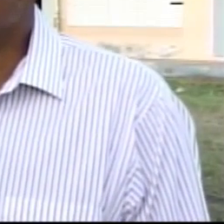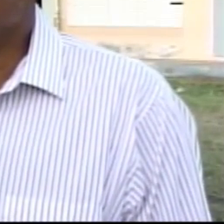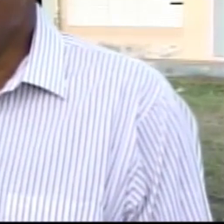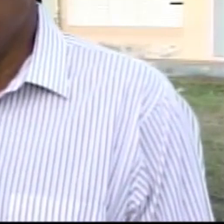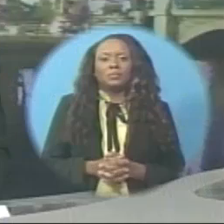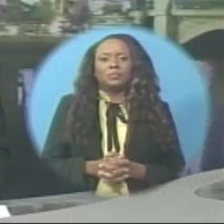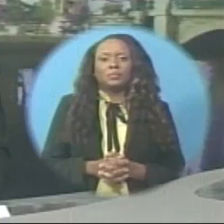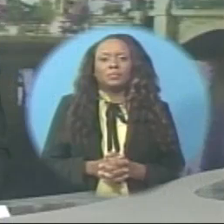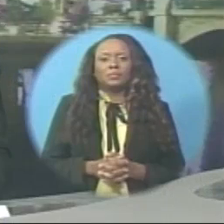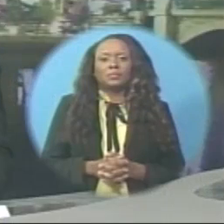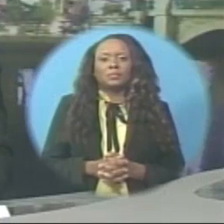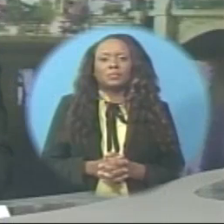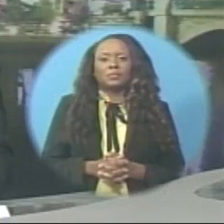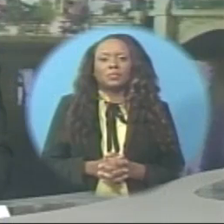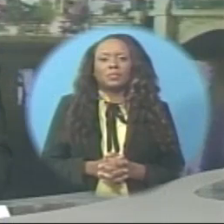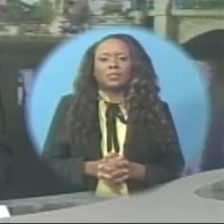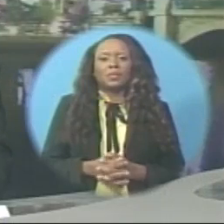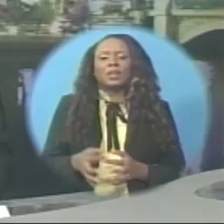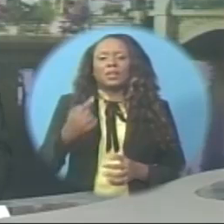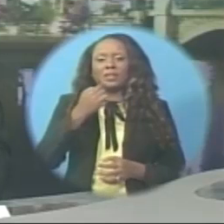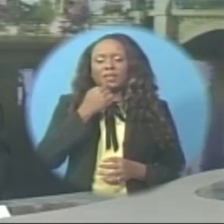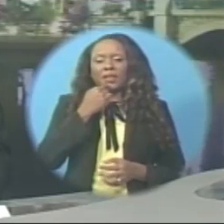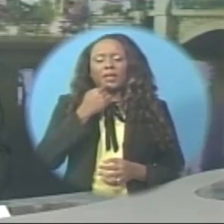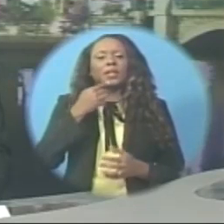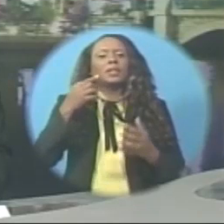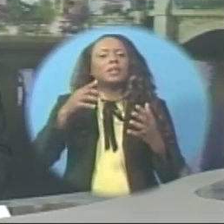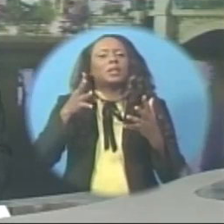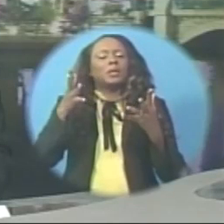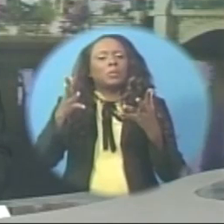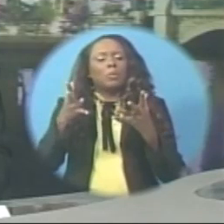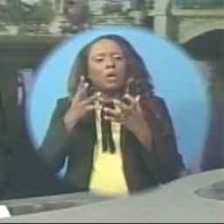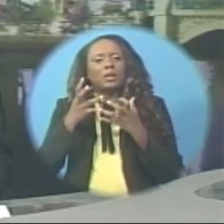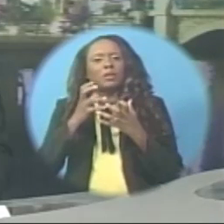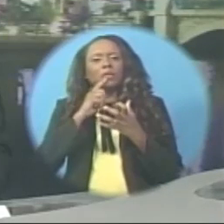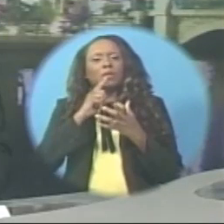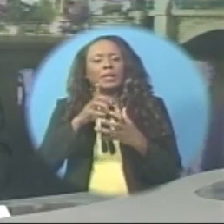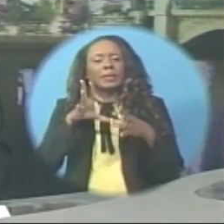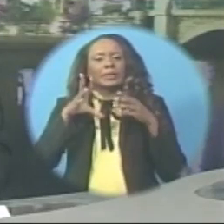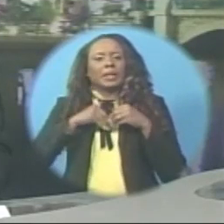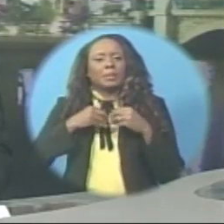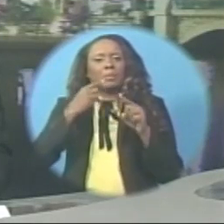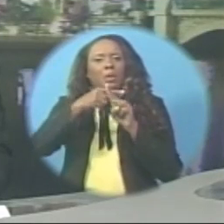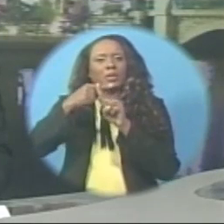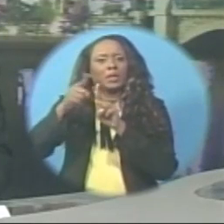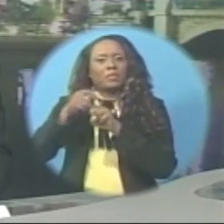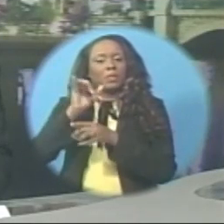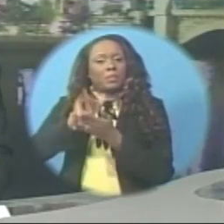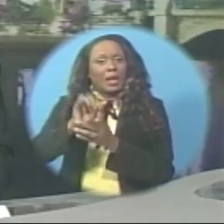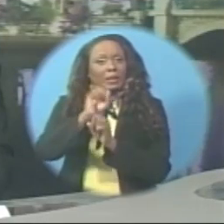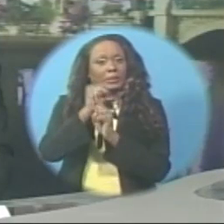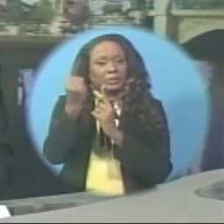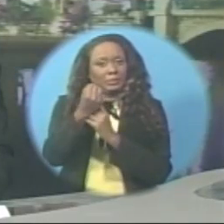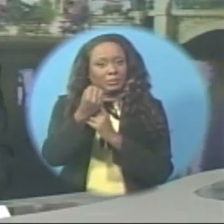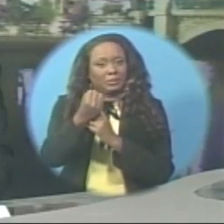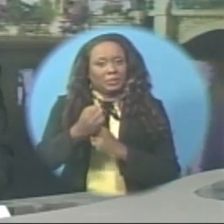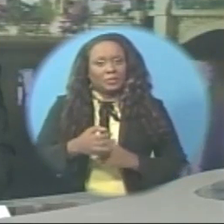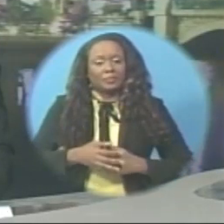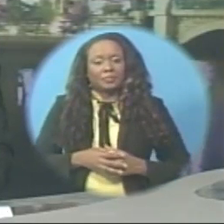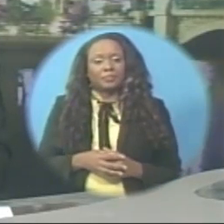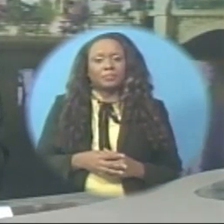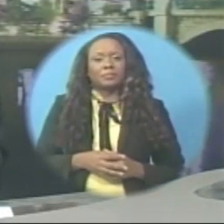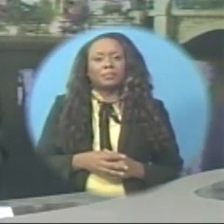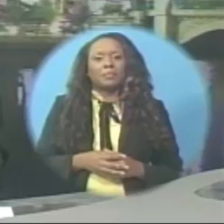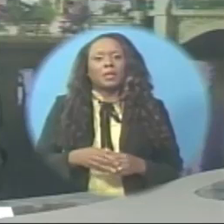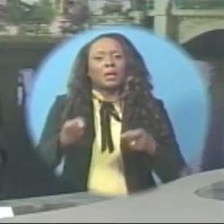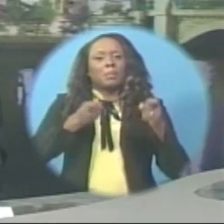Hospital. Mr. Boyce also suggested that some positives could be taken from the incident. The general manager